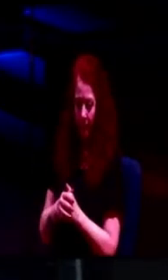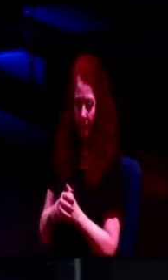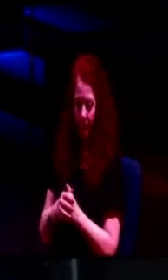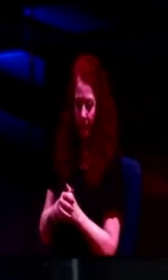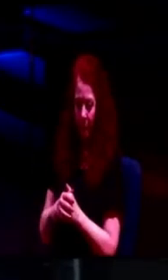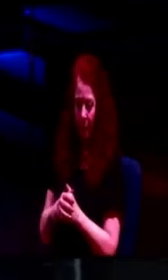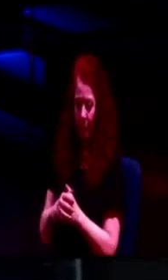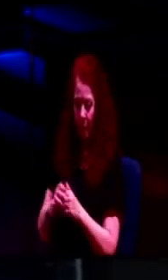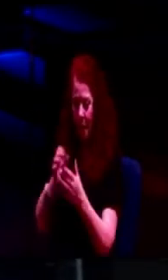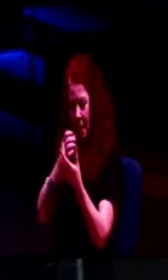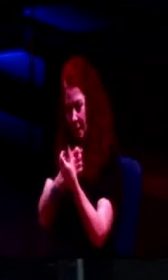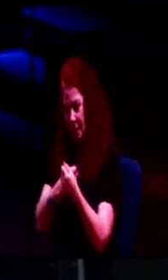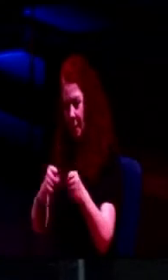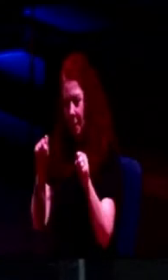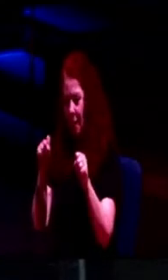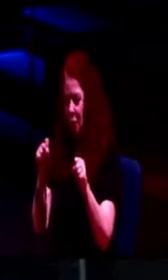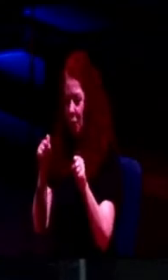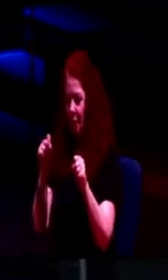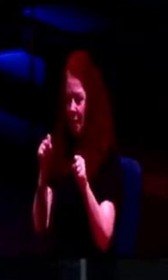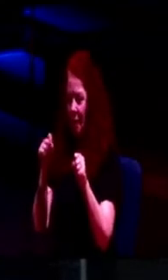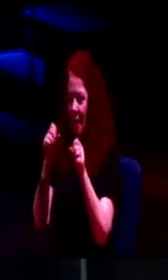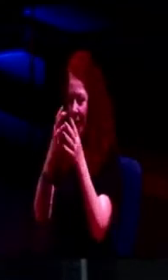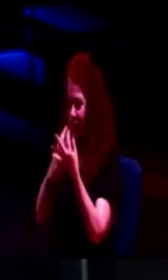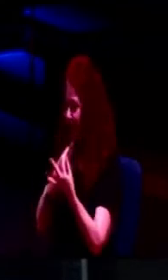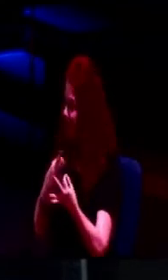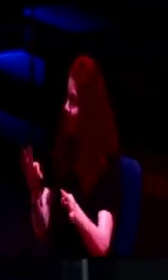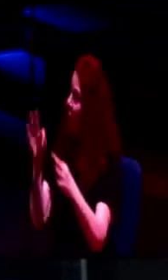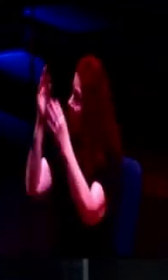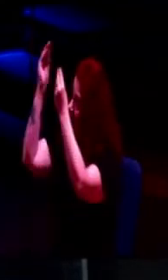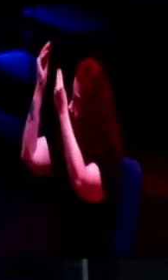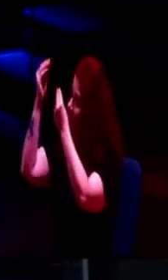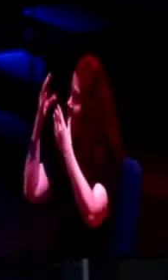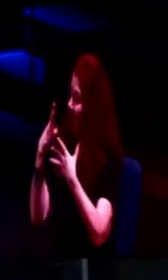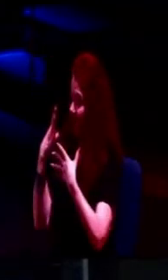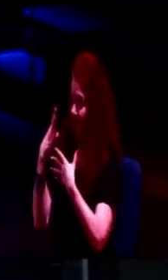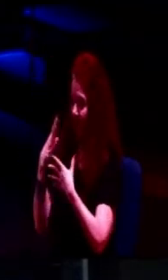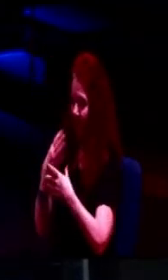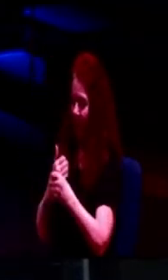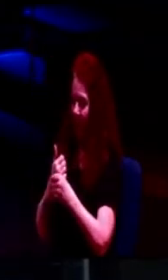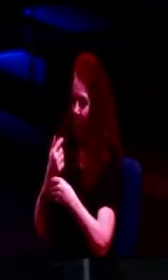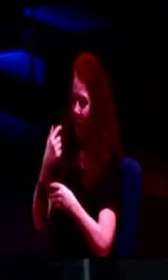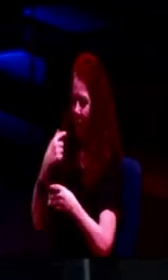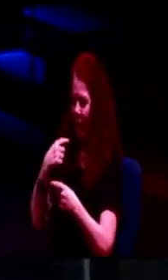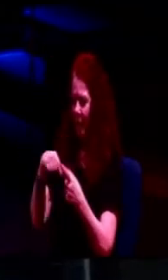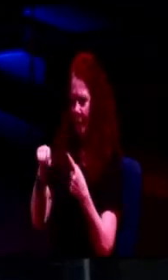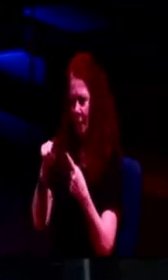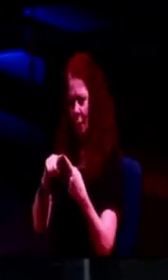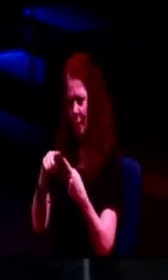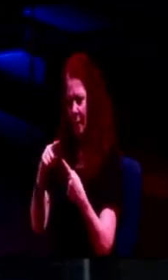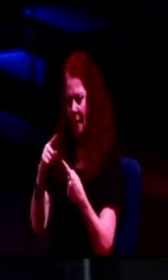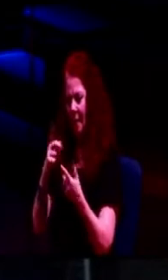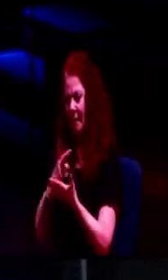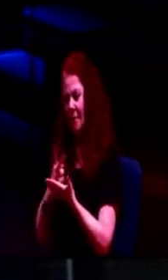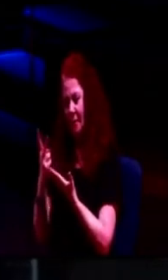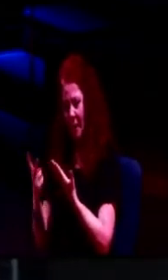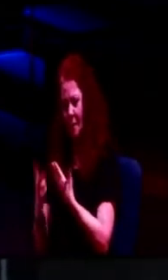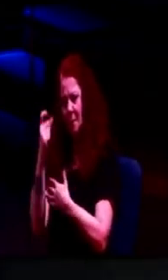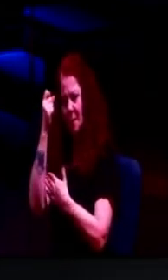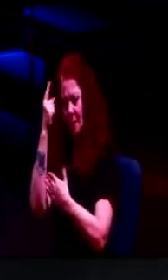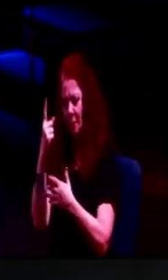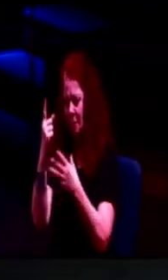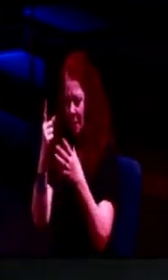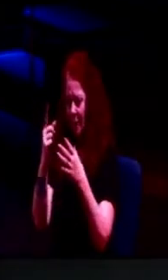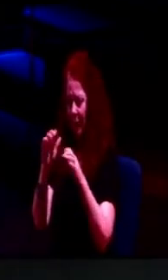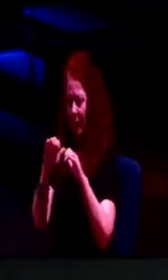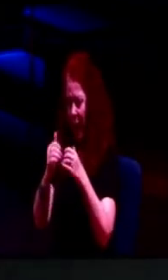The salvation that is freely offered is priceless. And when we fail to understand the value, you miss out on